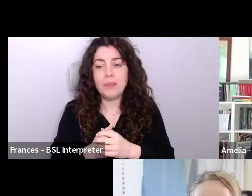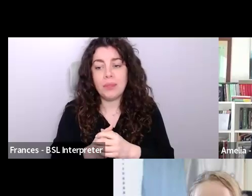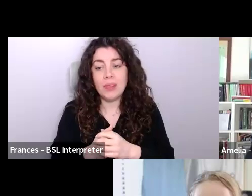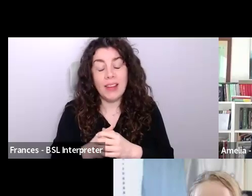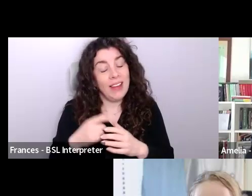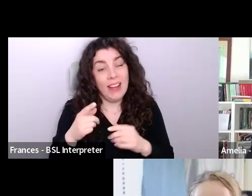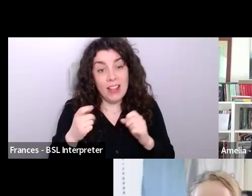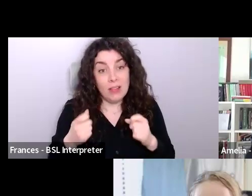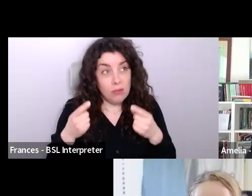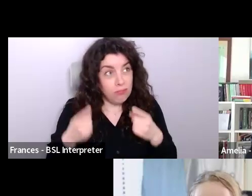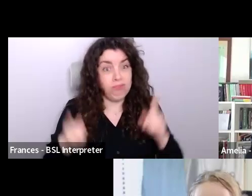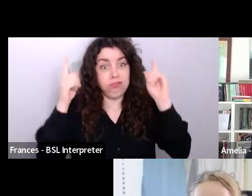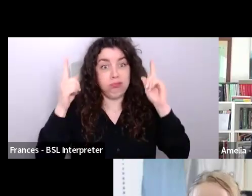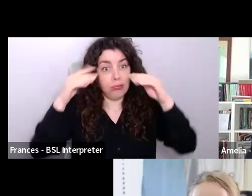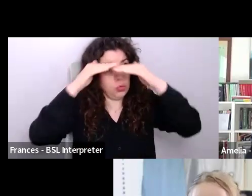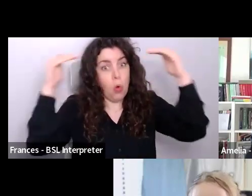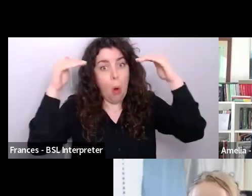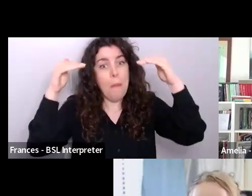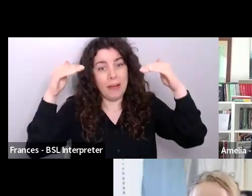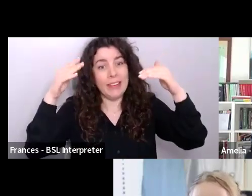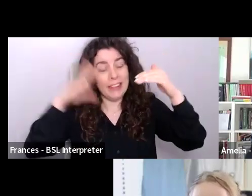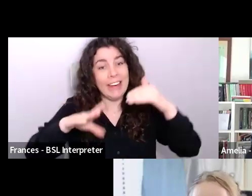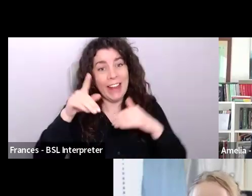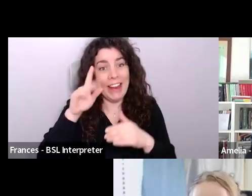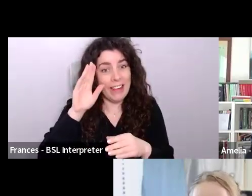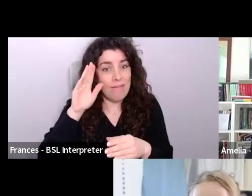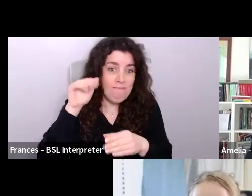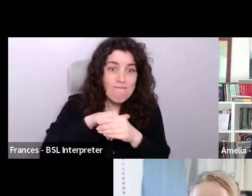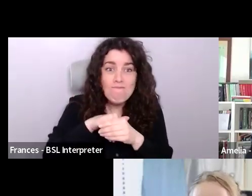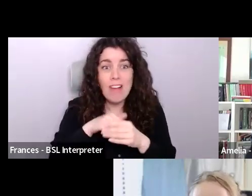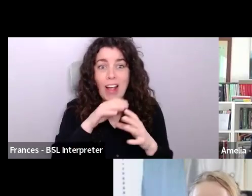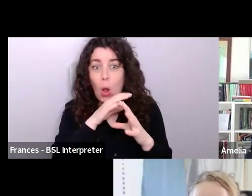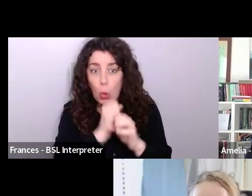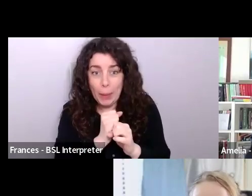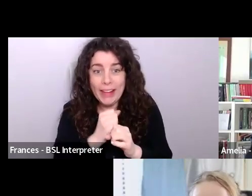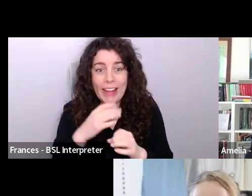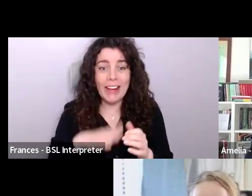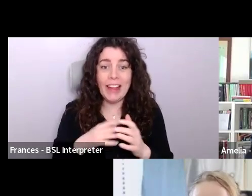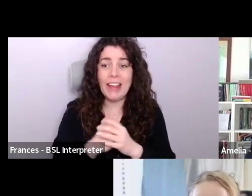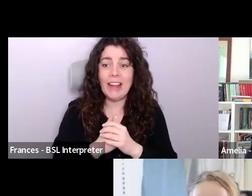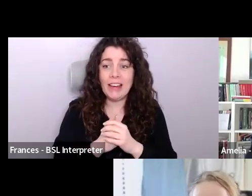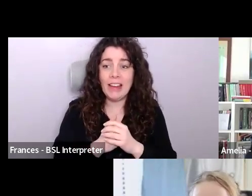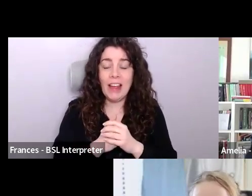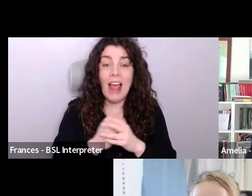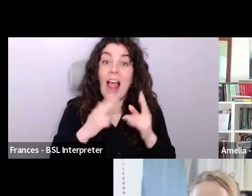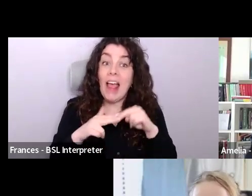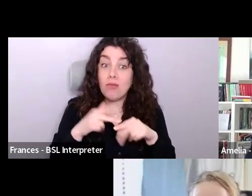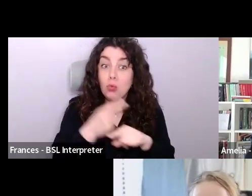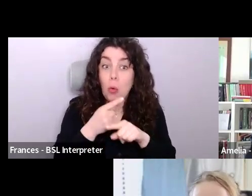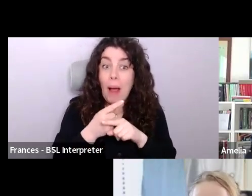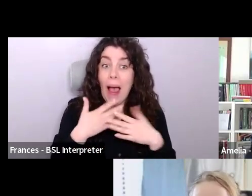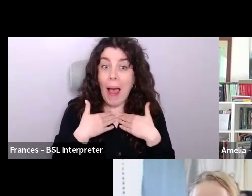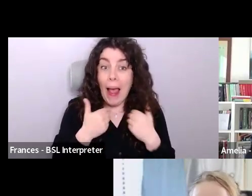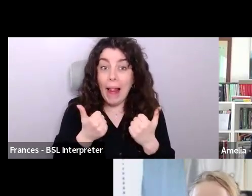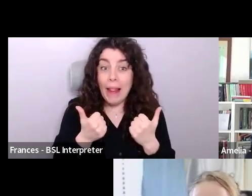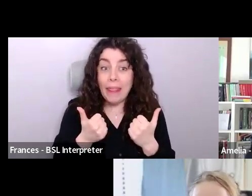buy-in from the top, definitely, and you need that commitment. And hopefully, if you're talking about health